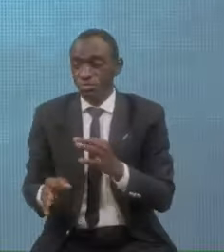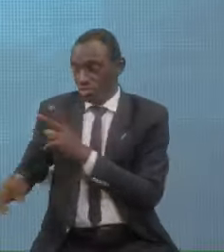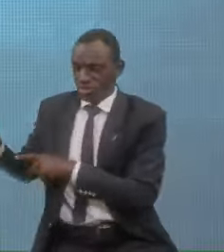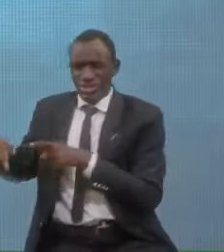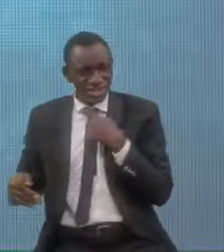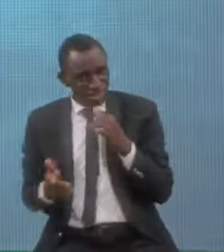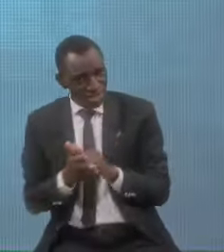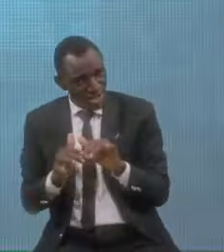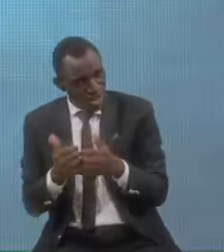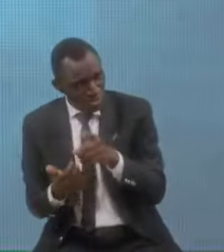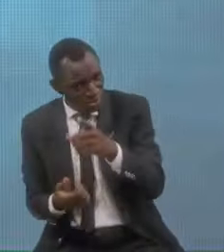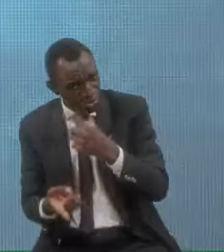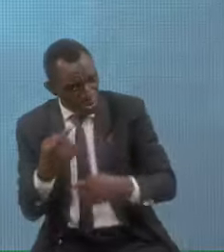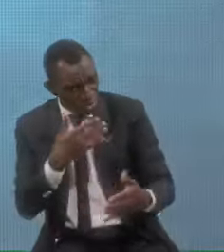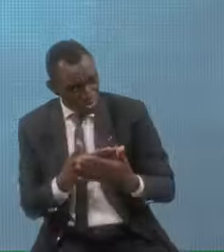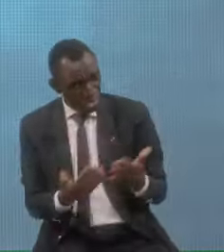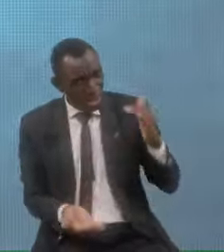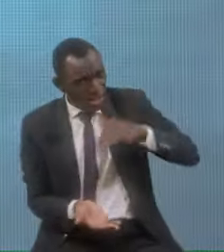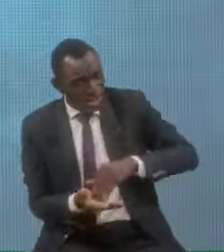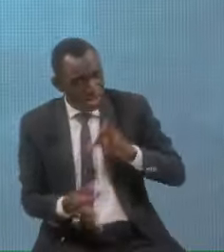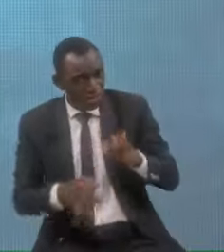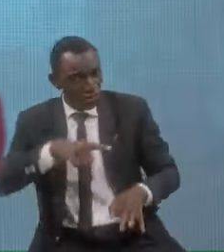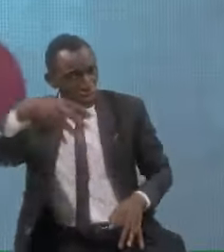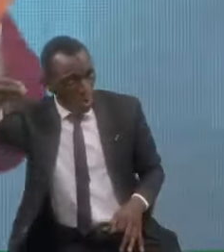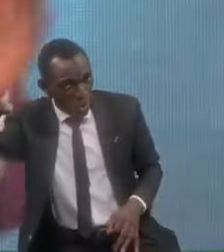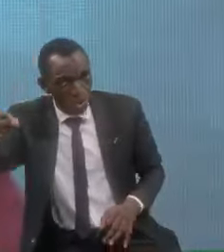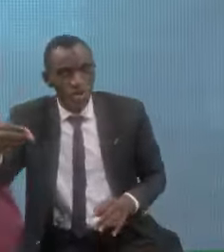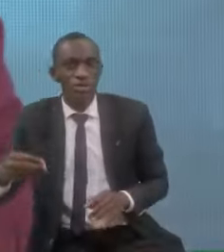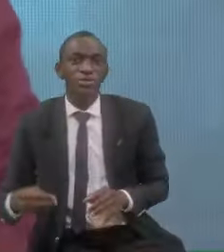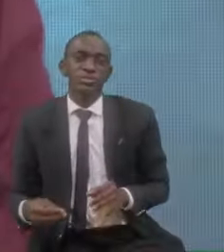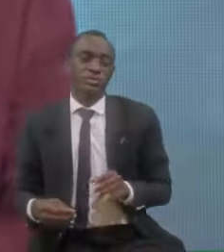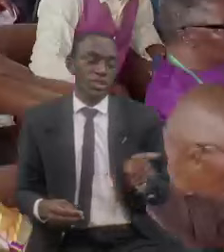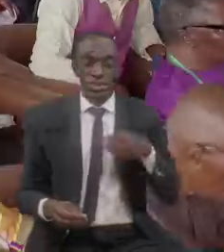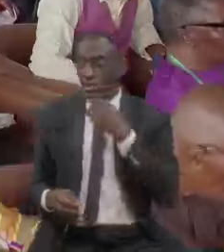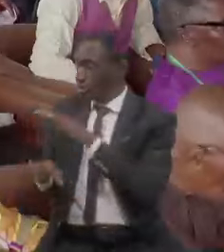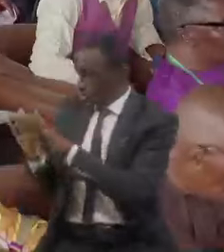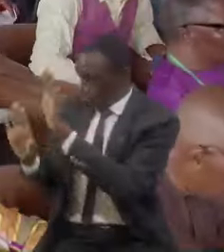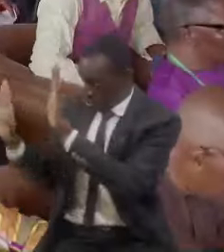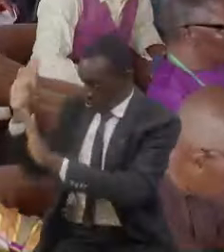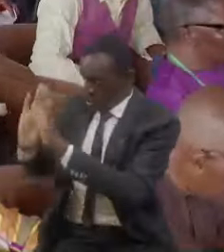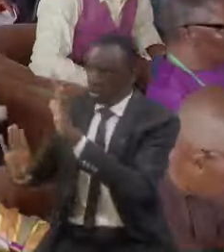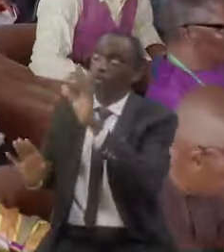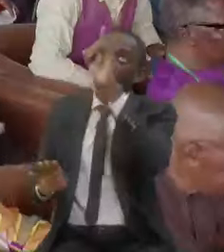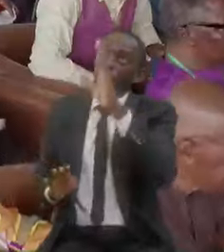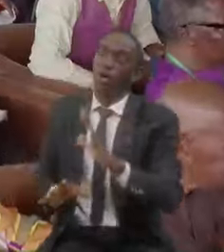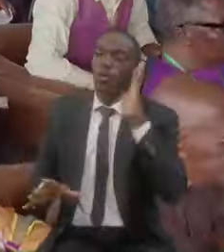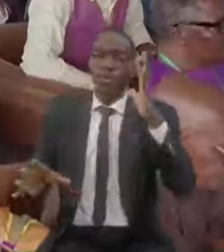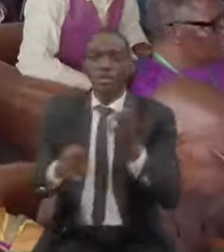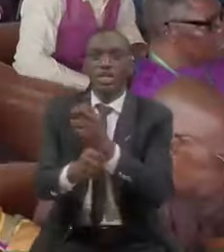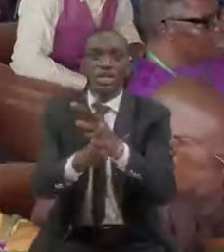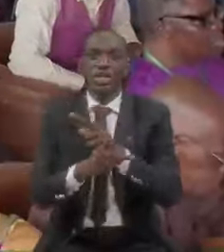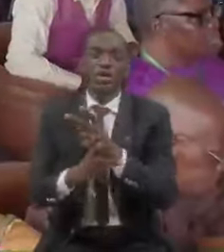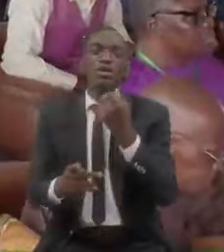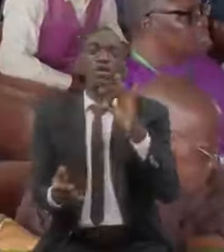no boat. Leave that alone. The Lord will take care of that. In your life,